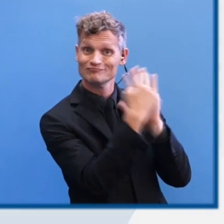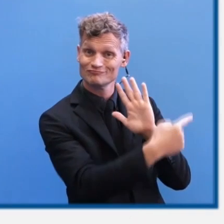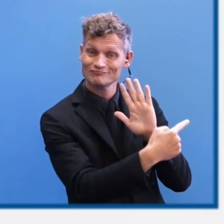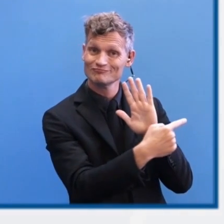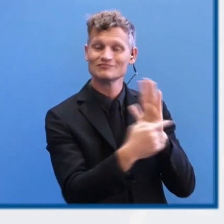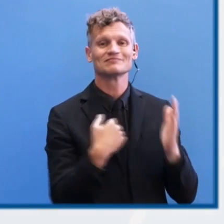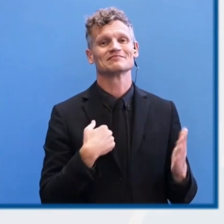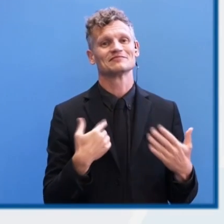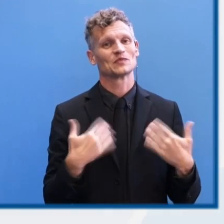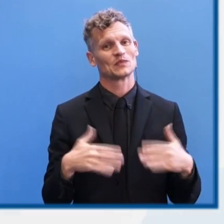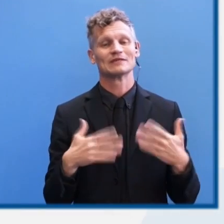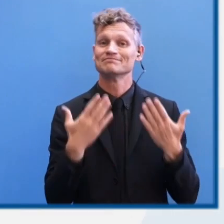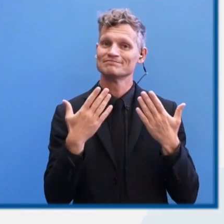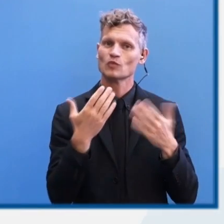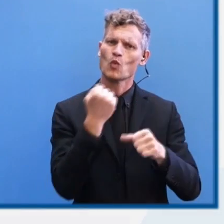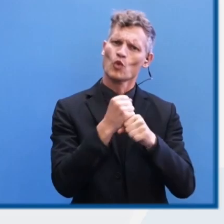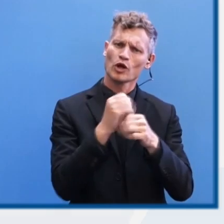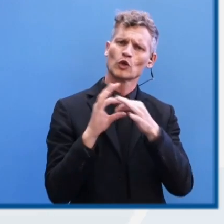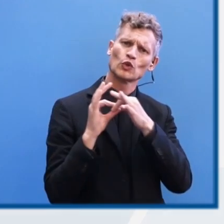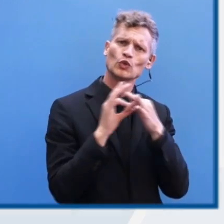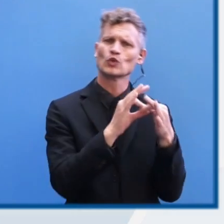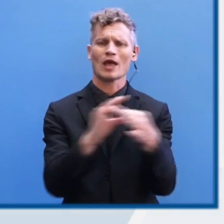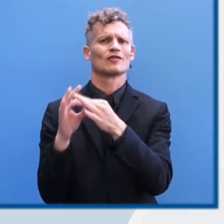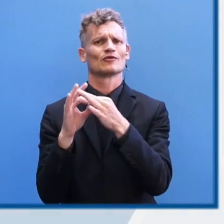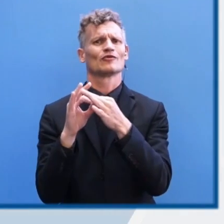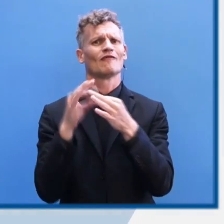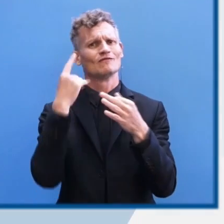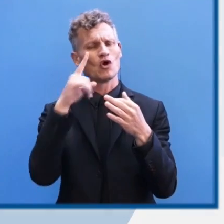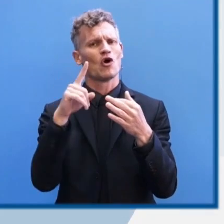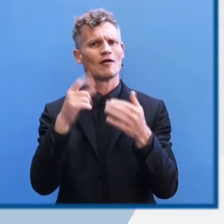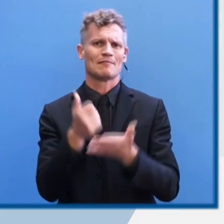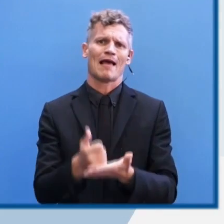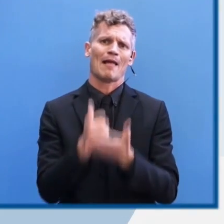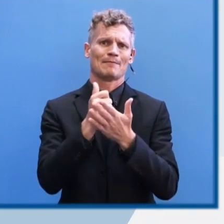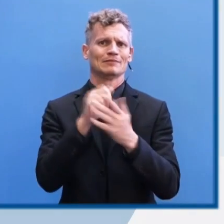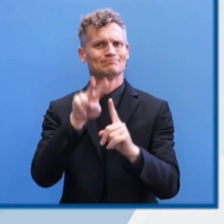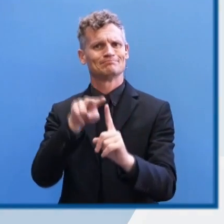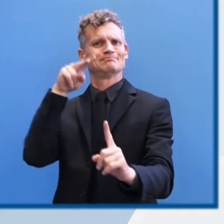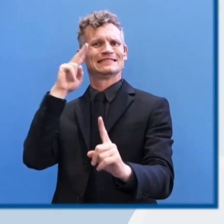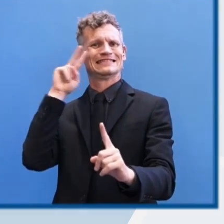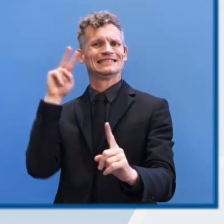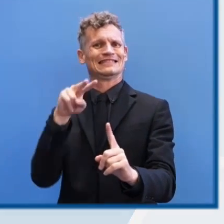let's really work together to tackle systemic risk. Thanks again. Goodbye.